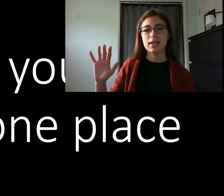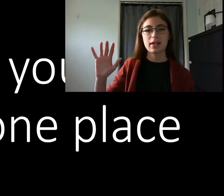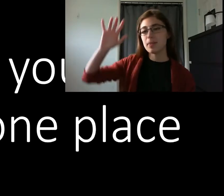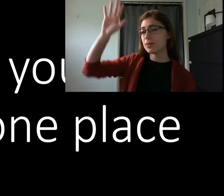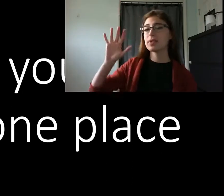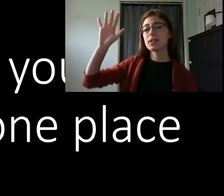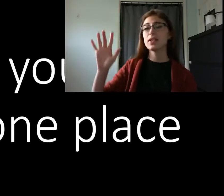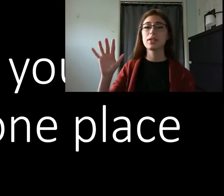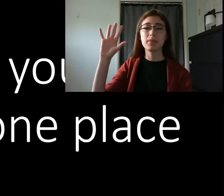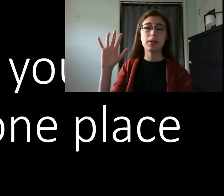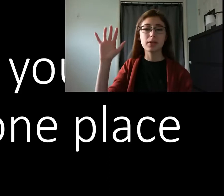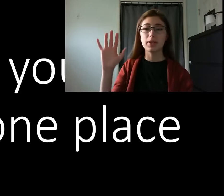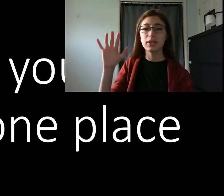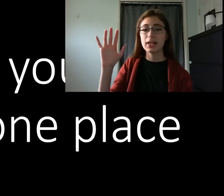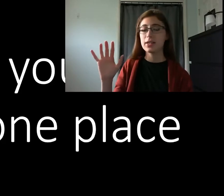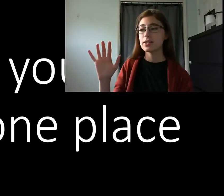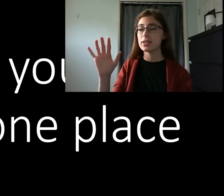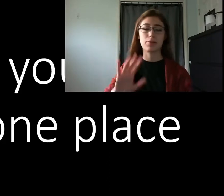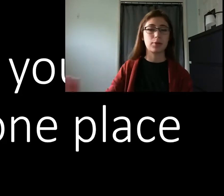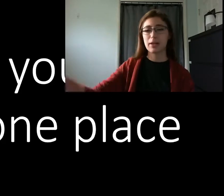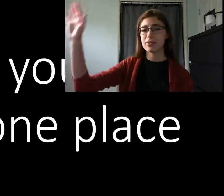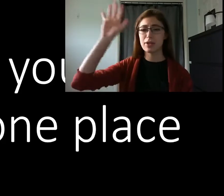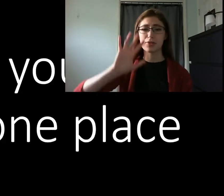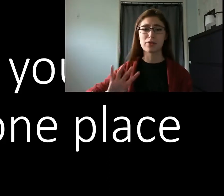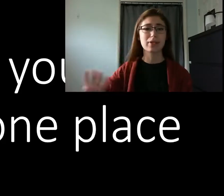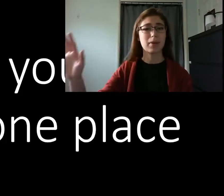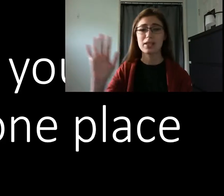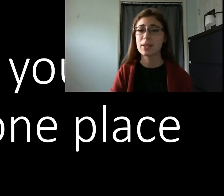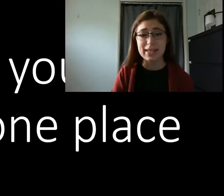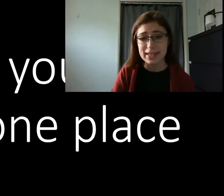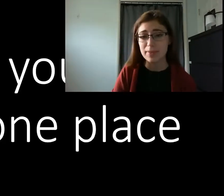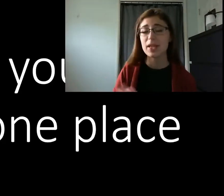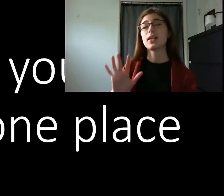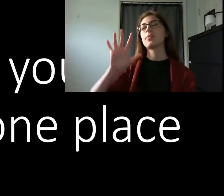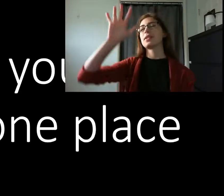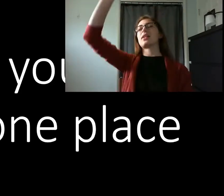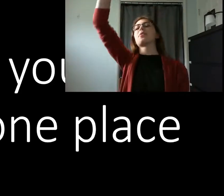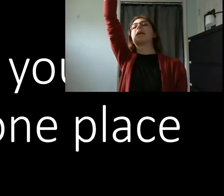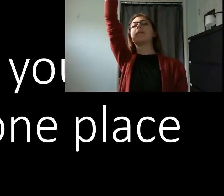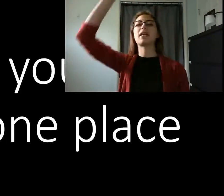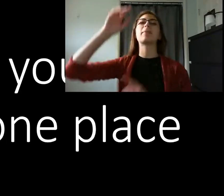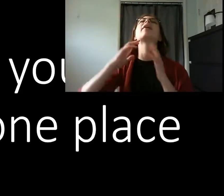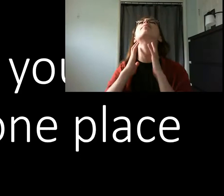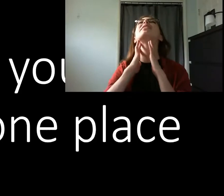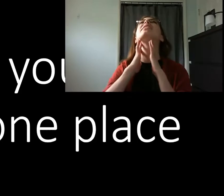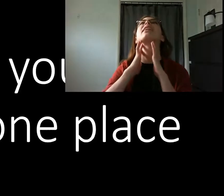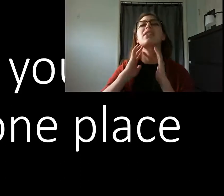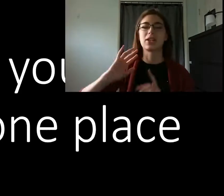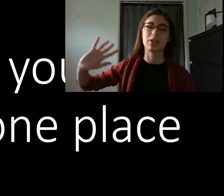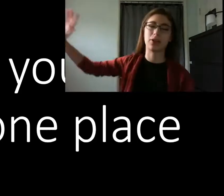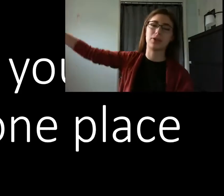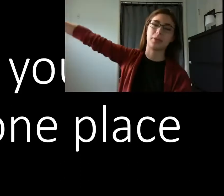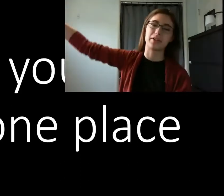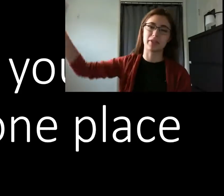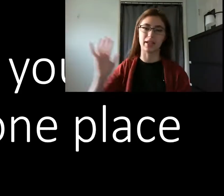But it's not going to bounce. Don't bounce all your letters. Don't go around in circles. You're going to make somebody dizzy. You don't want to sign all the way up here, make everybody's necks